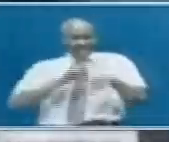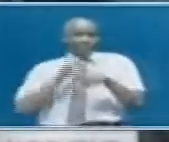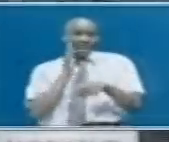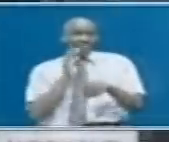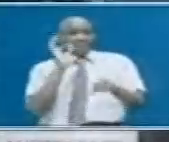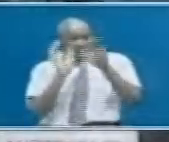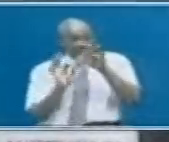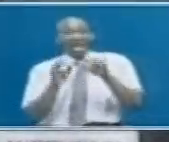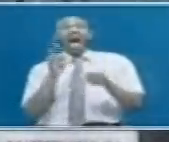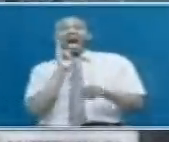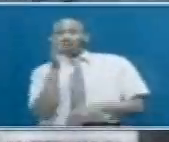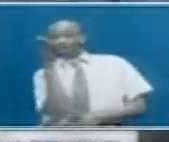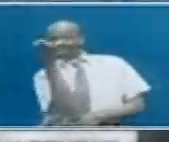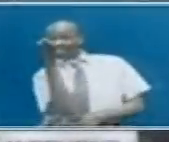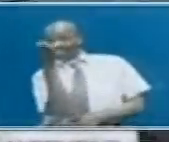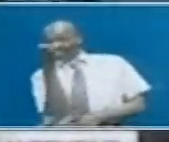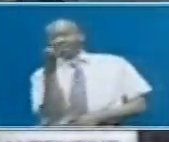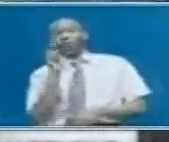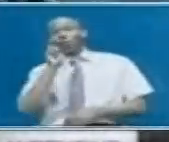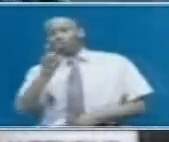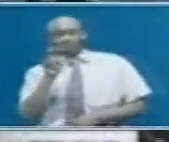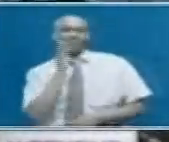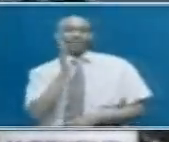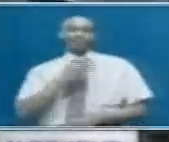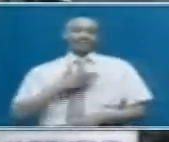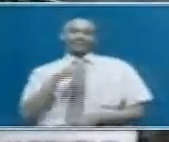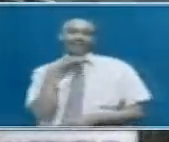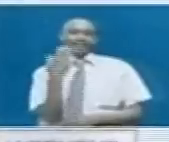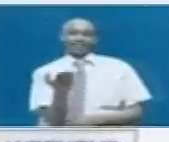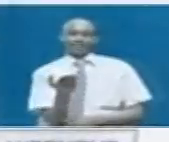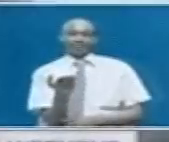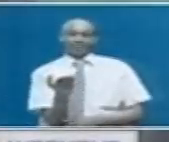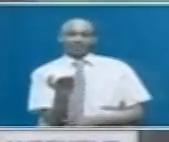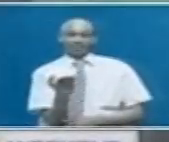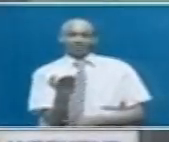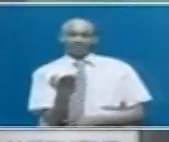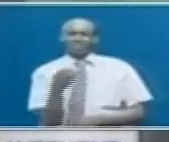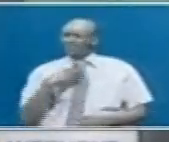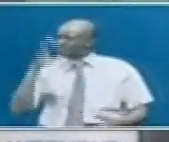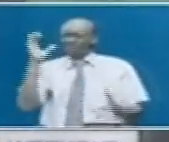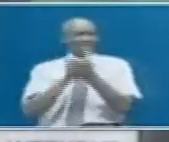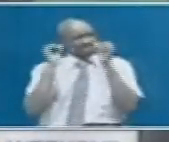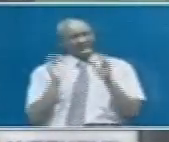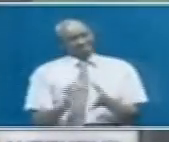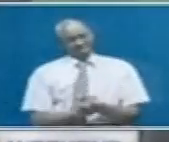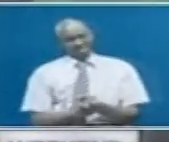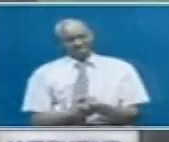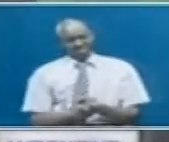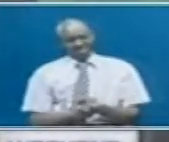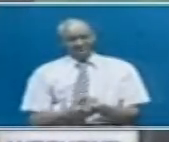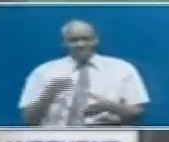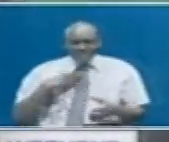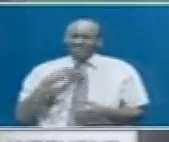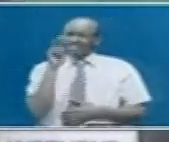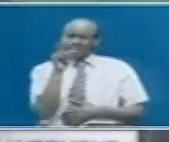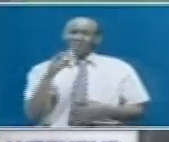scene while the mob attacked his mother, leaving him with endless questions. Hata siamini mtu anaweza amini ile